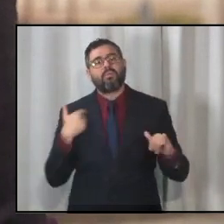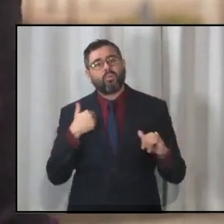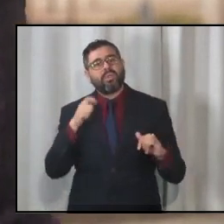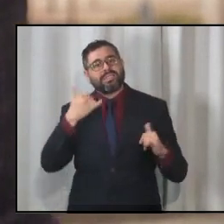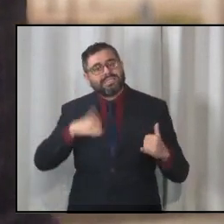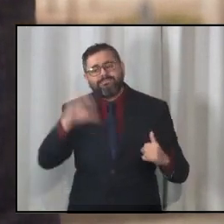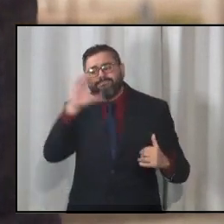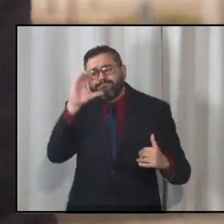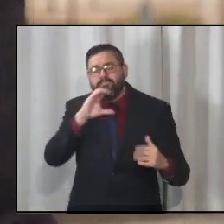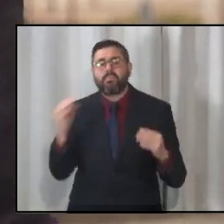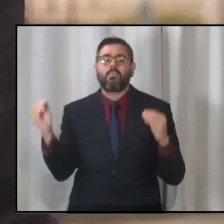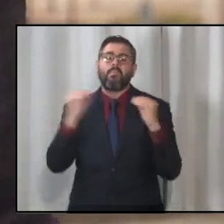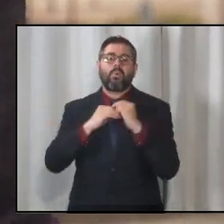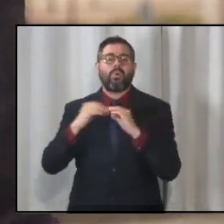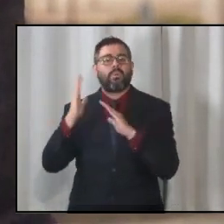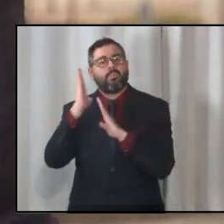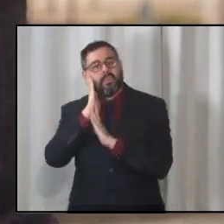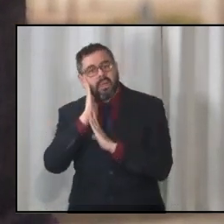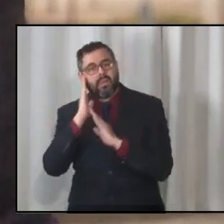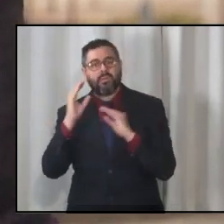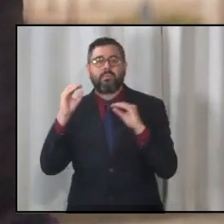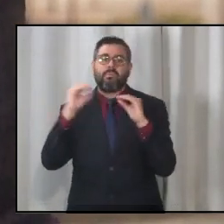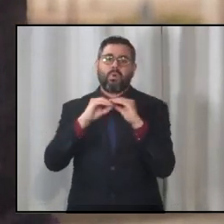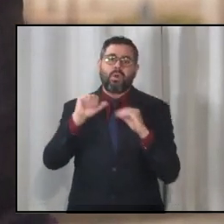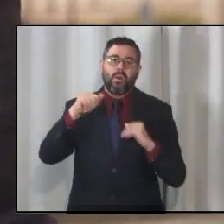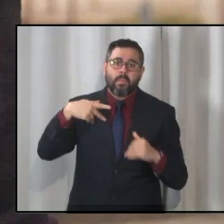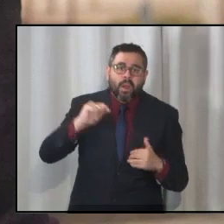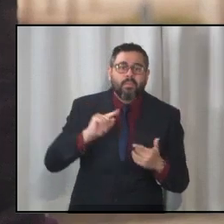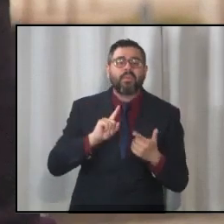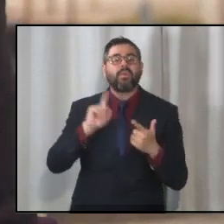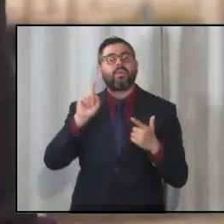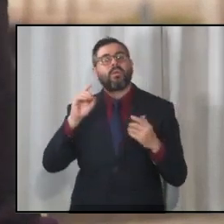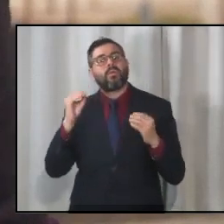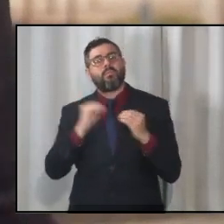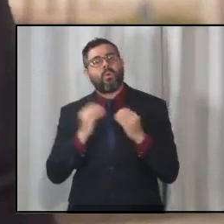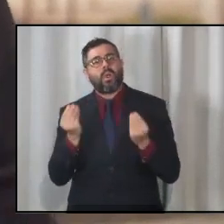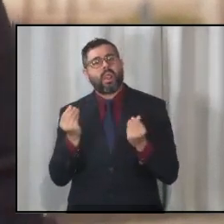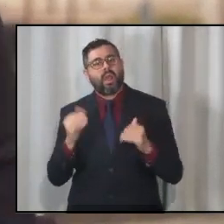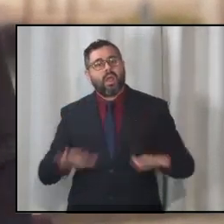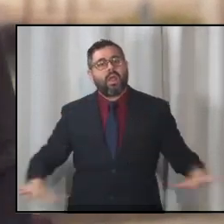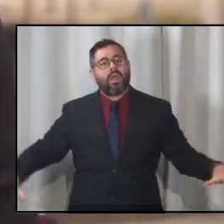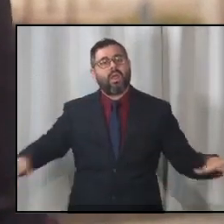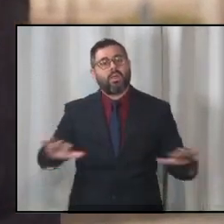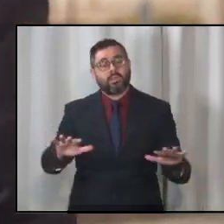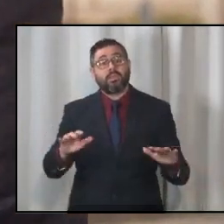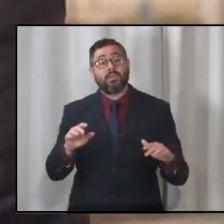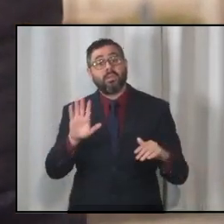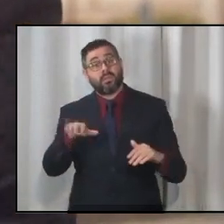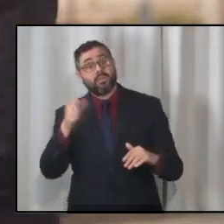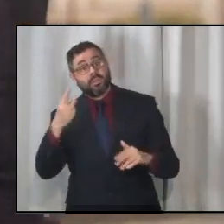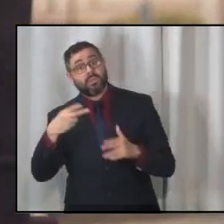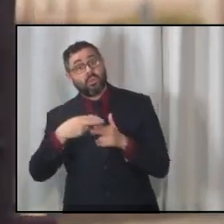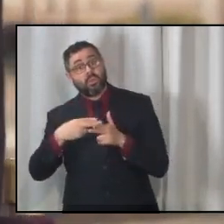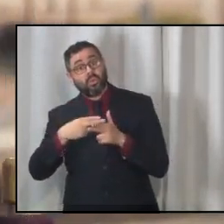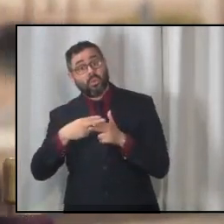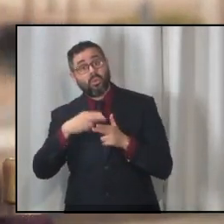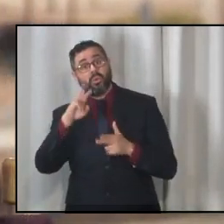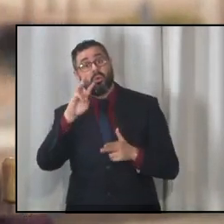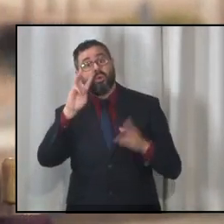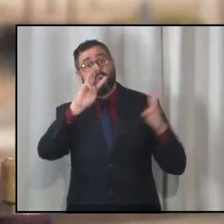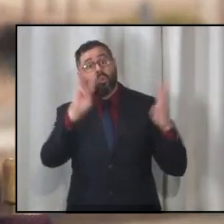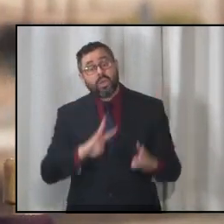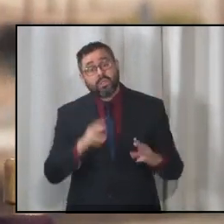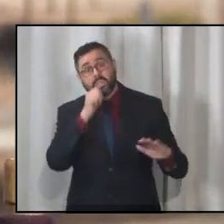So before we leave today, I want to talk a little bit about the city's plan for a temporary winter shelter. We know that we have a